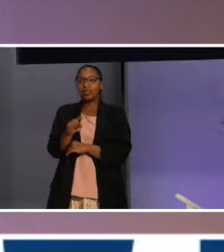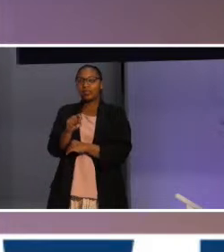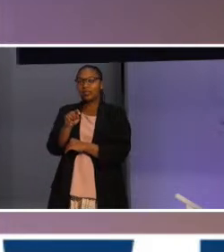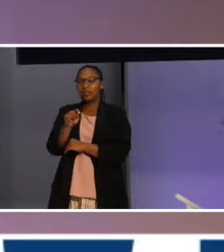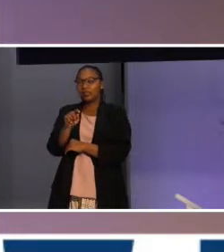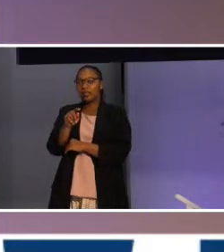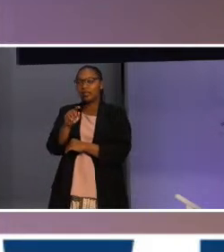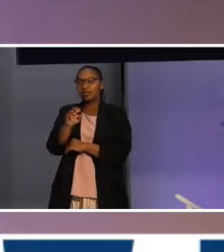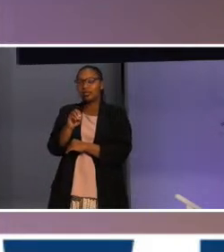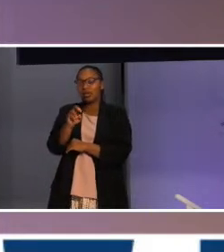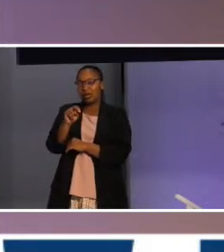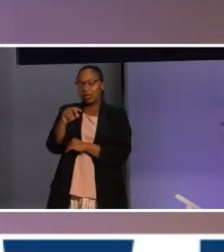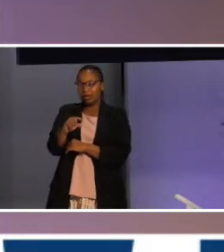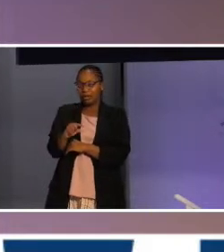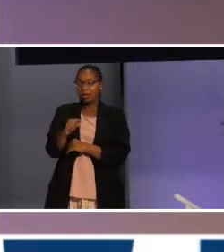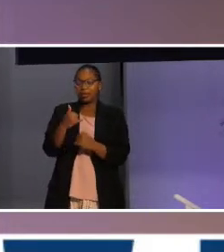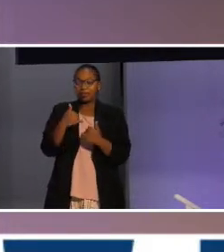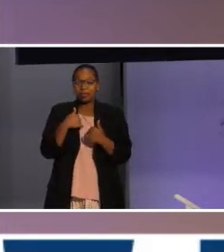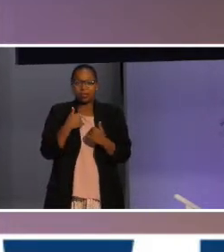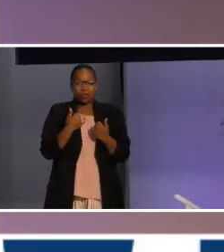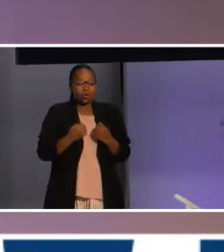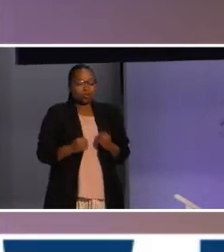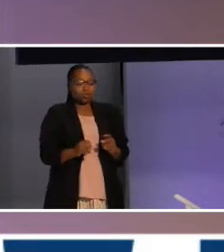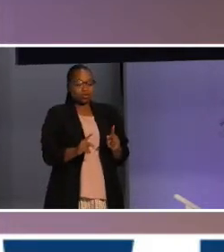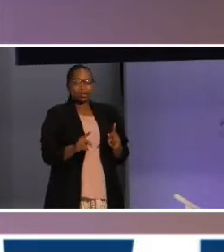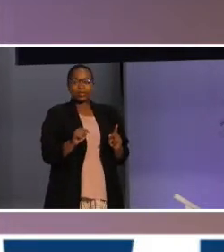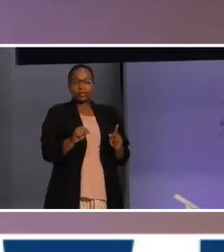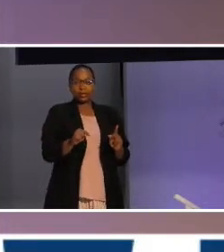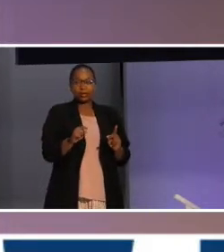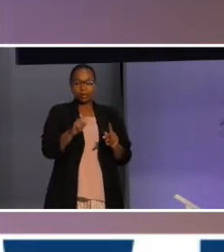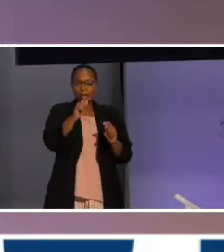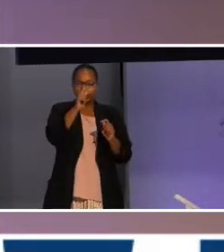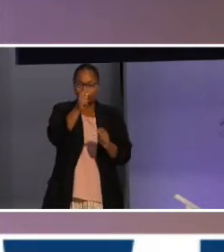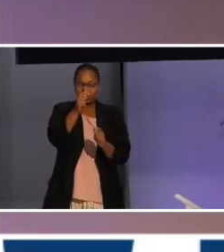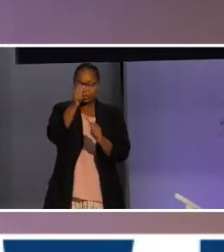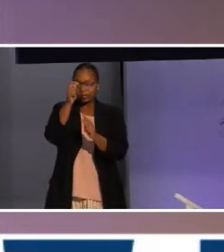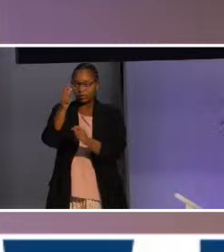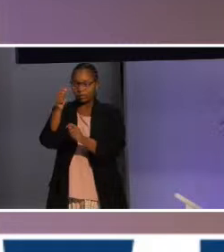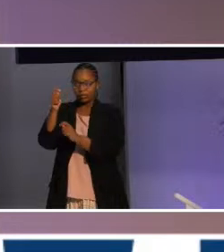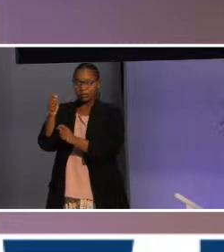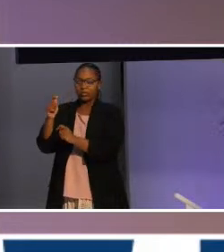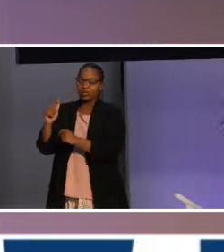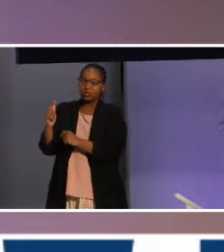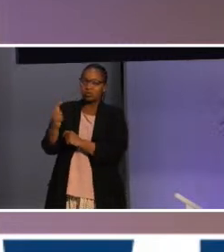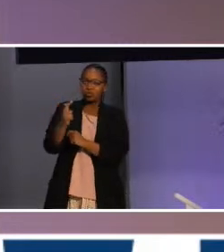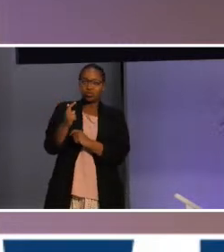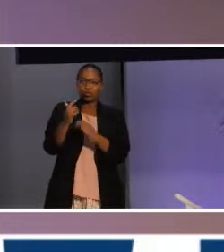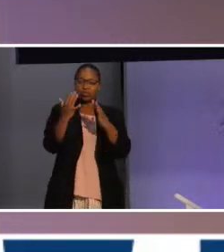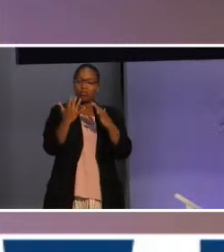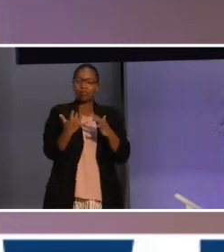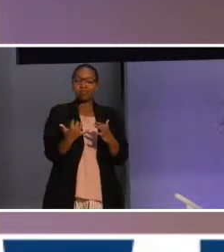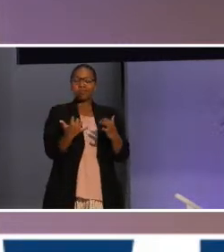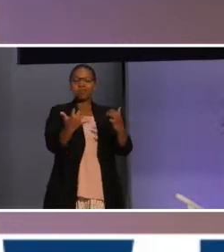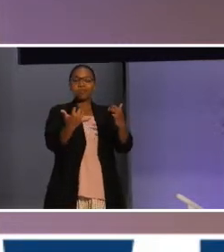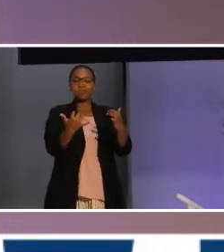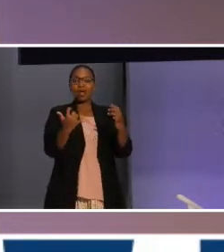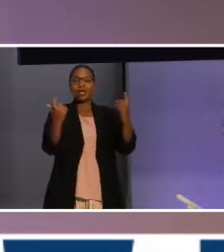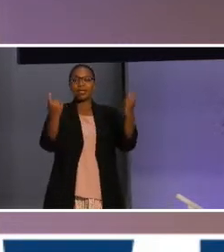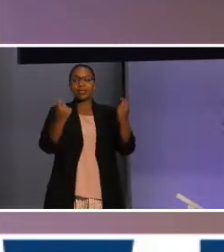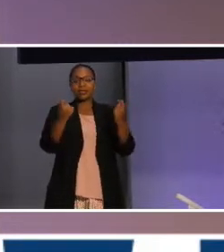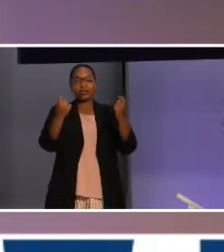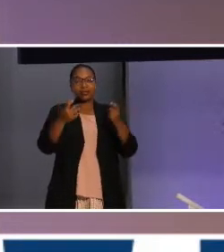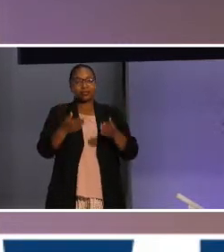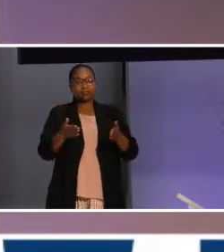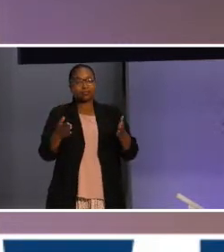take this opportunity to recognize the presence in this event of members